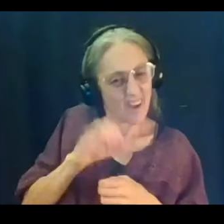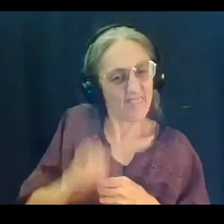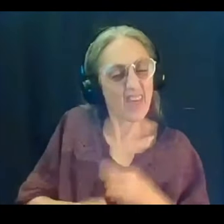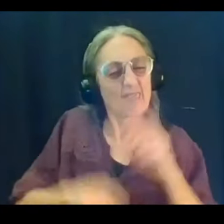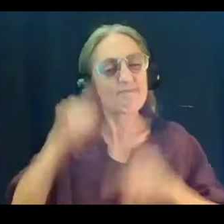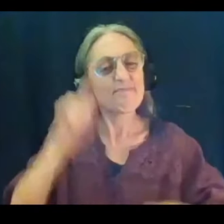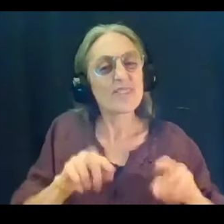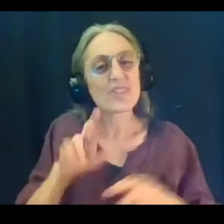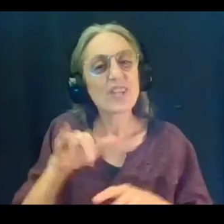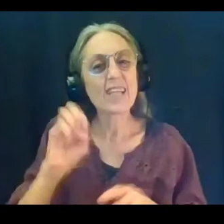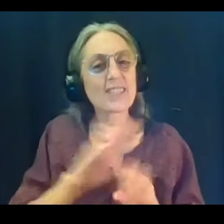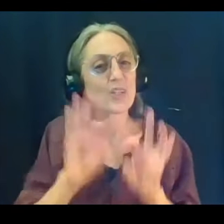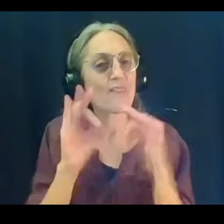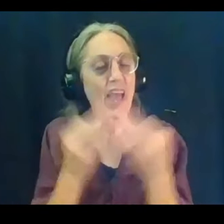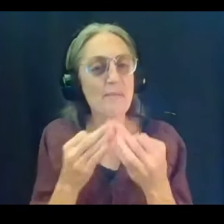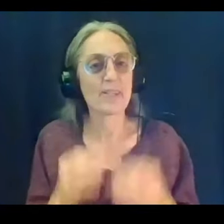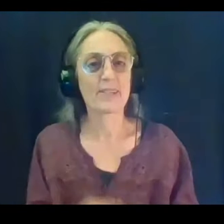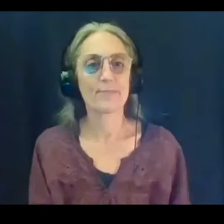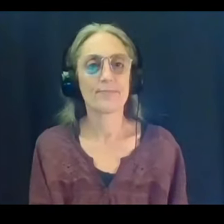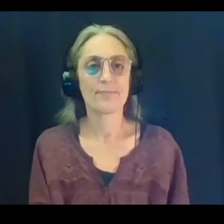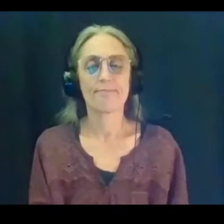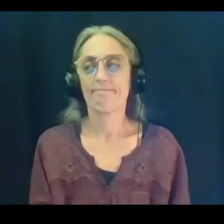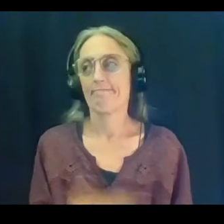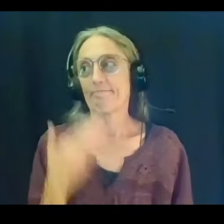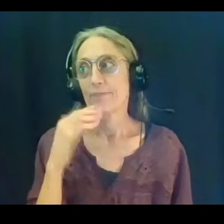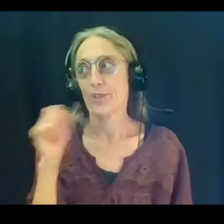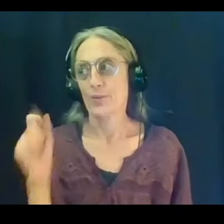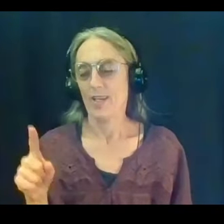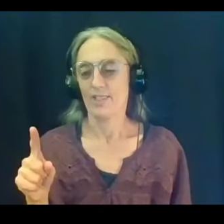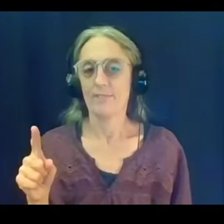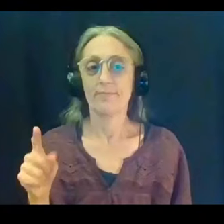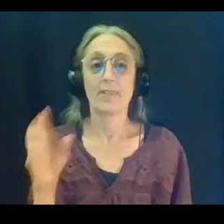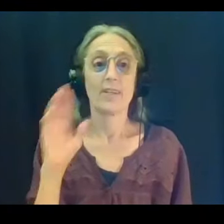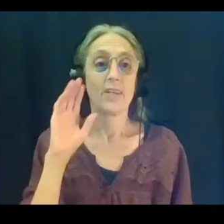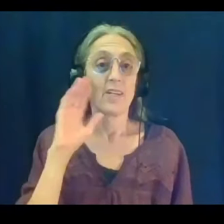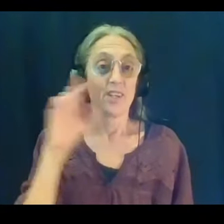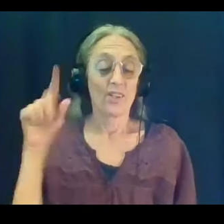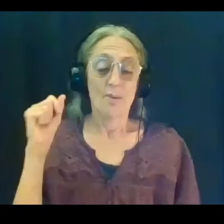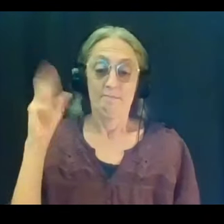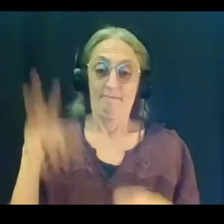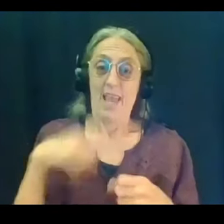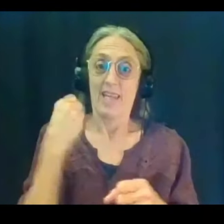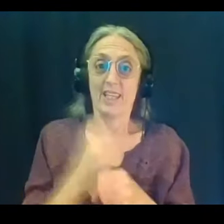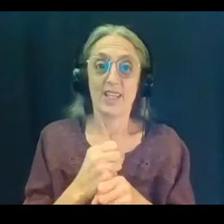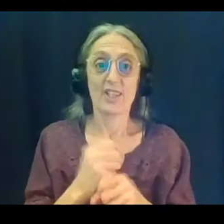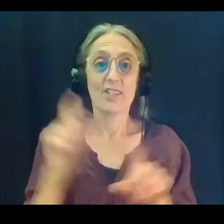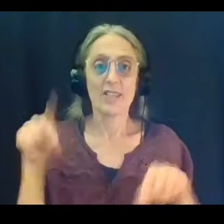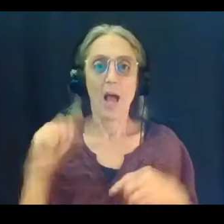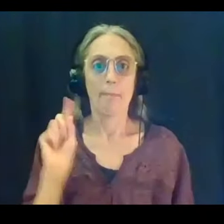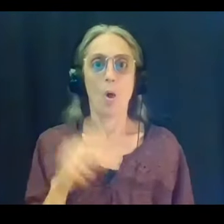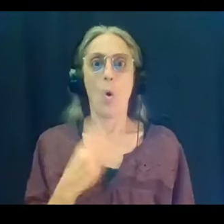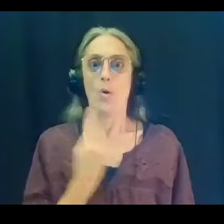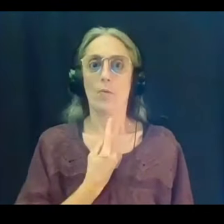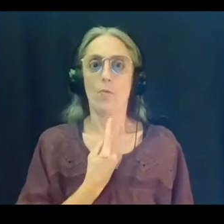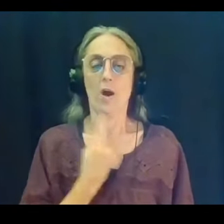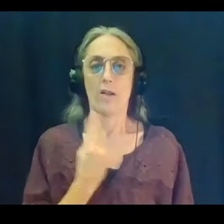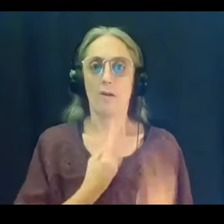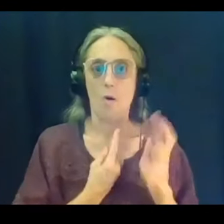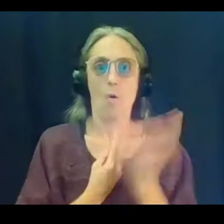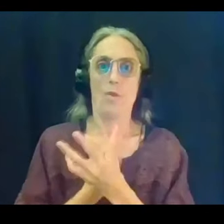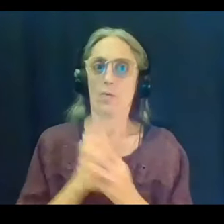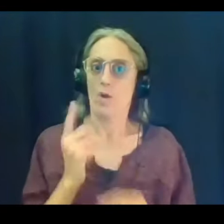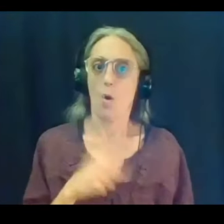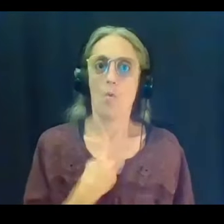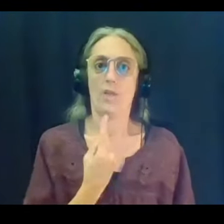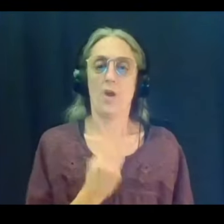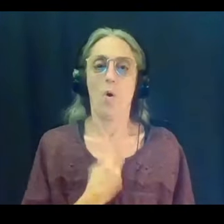You know, I have spent a lot of time being the only one in a place. And I came up